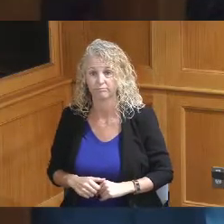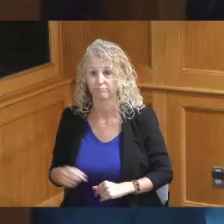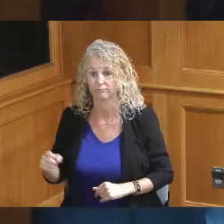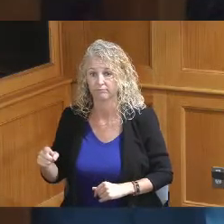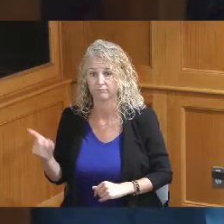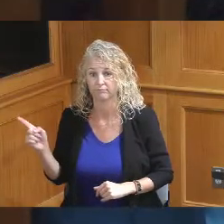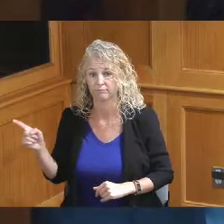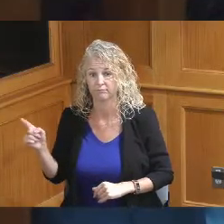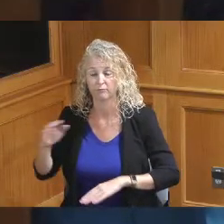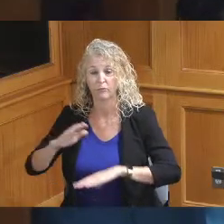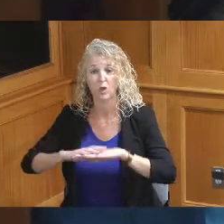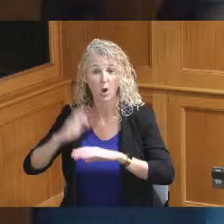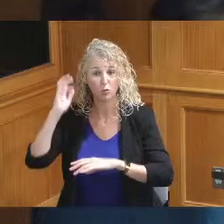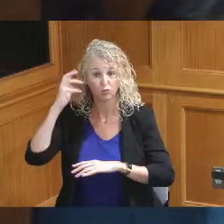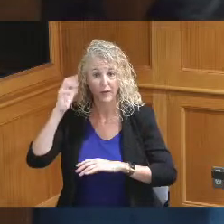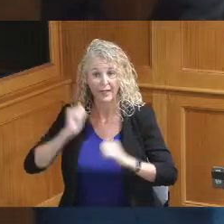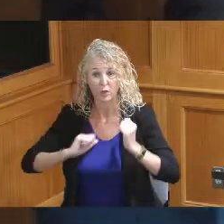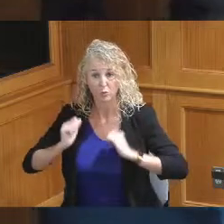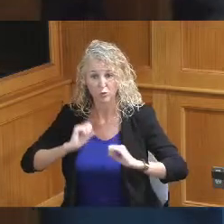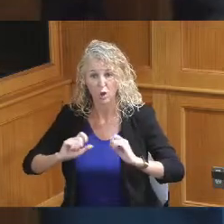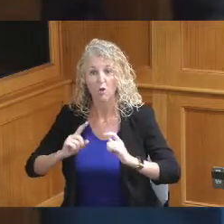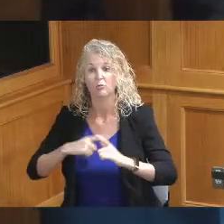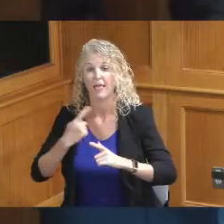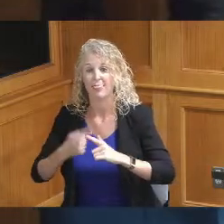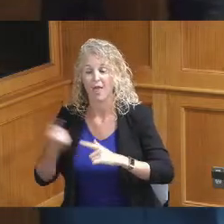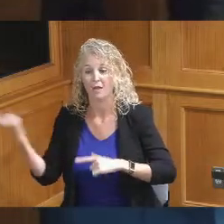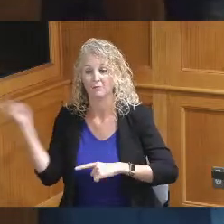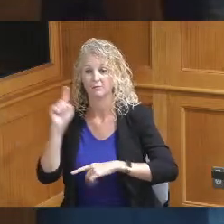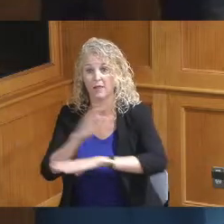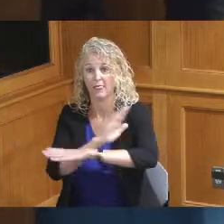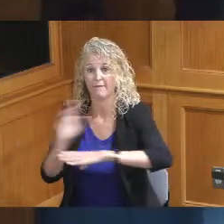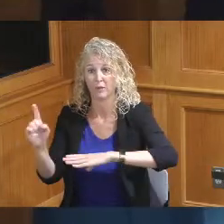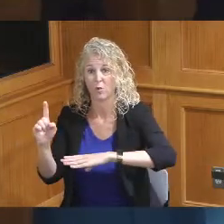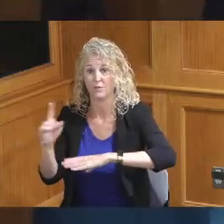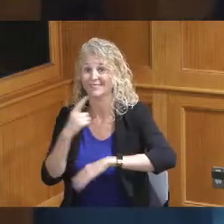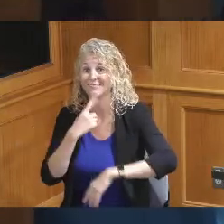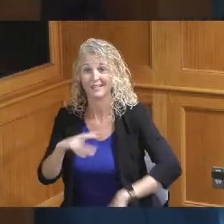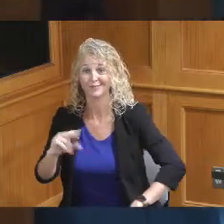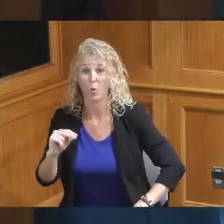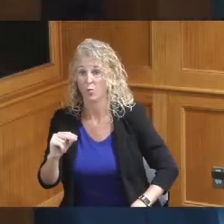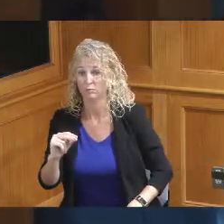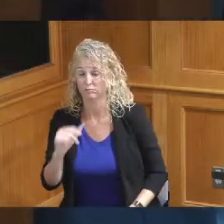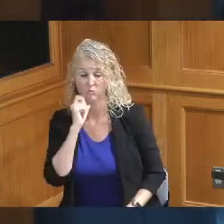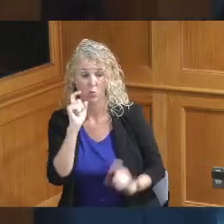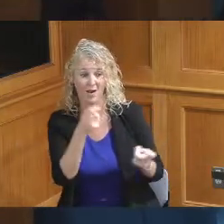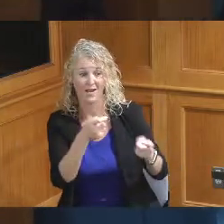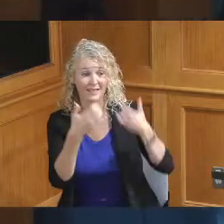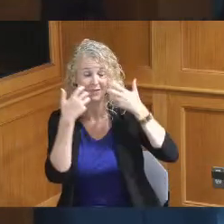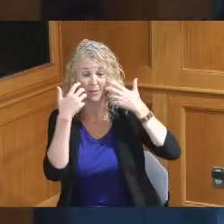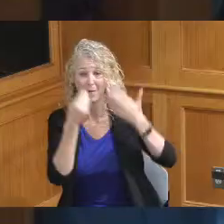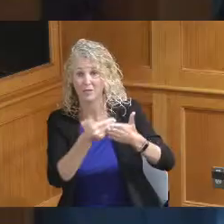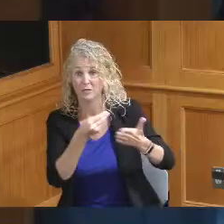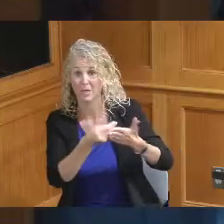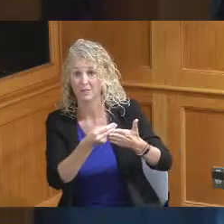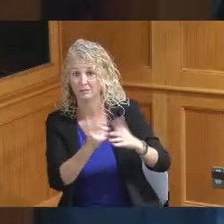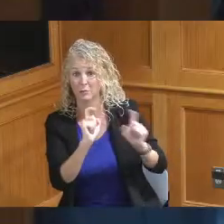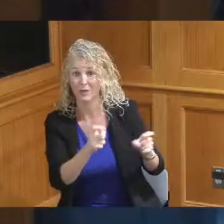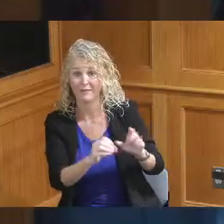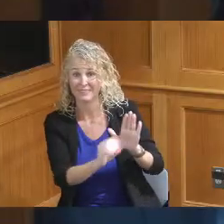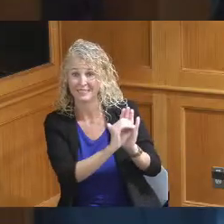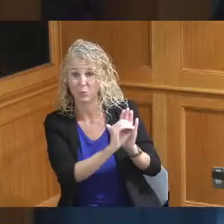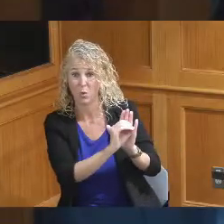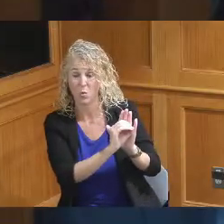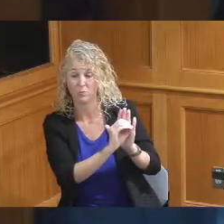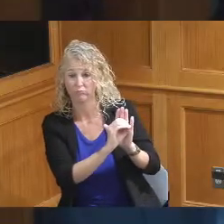Willie Cunningham and then went to the floor and he said no to giving the Bengals any money. He